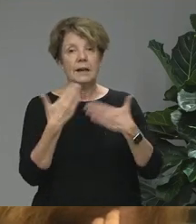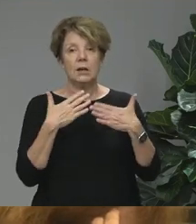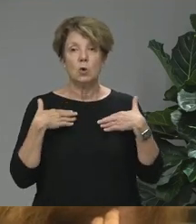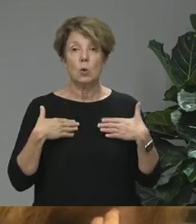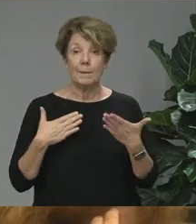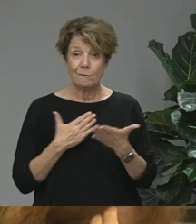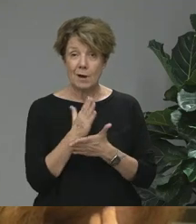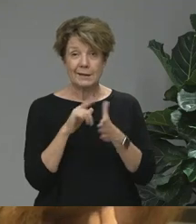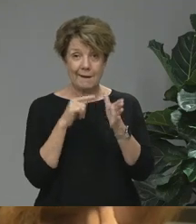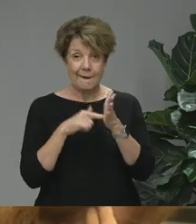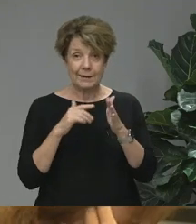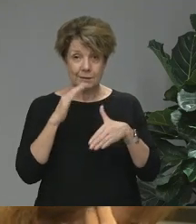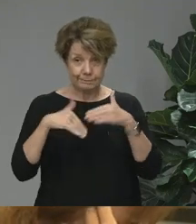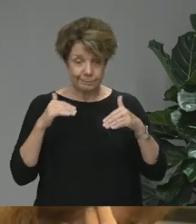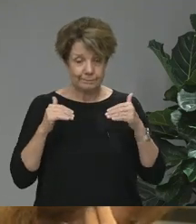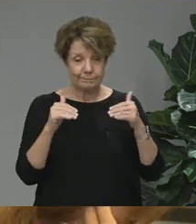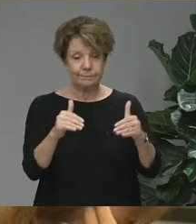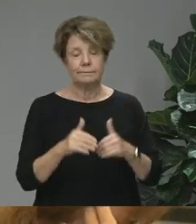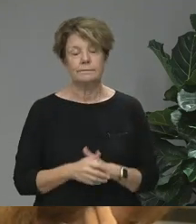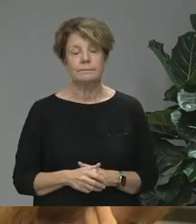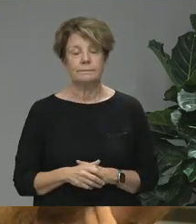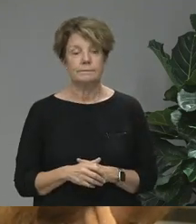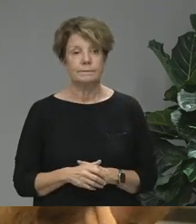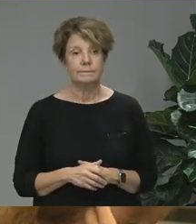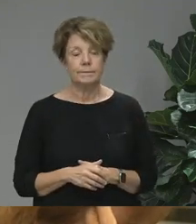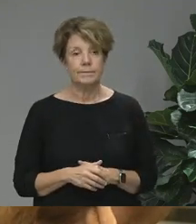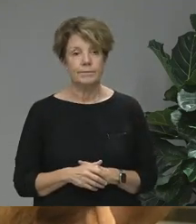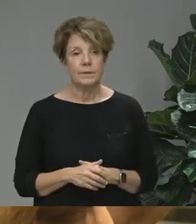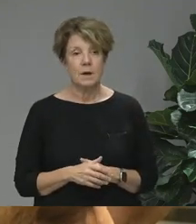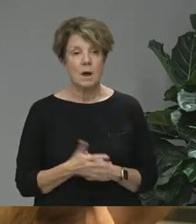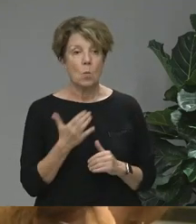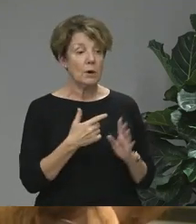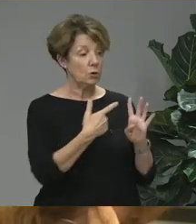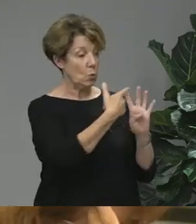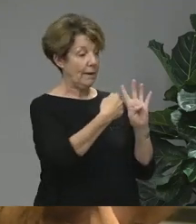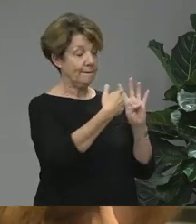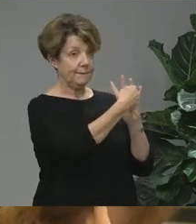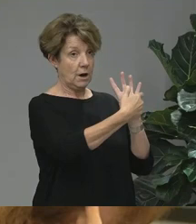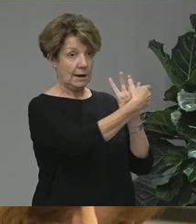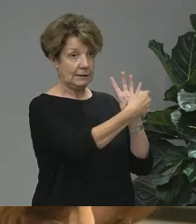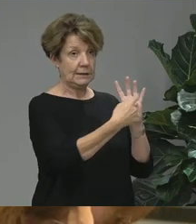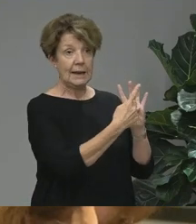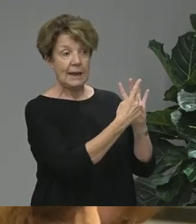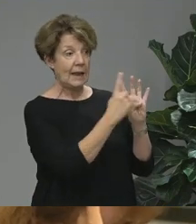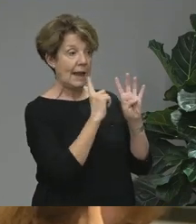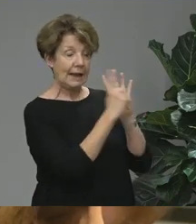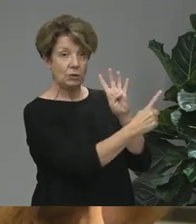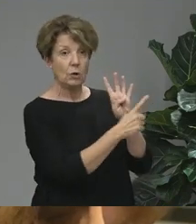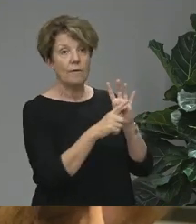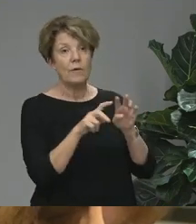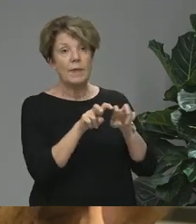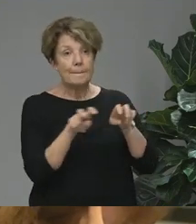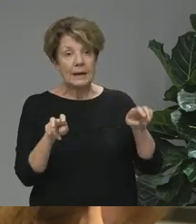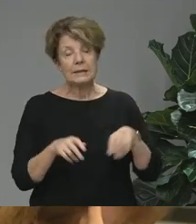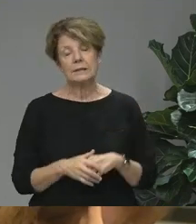And I was going to invite each of the panellists to tell me